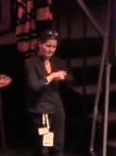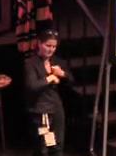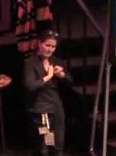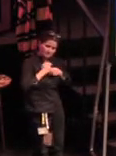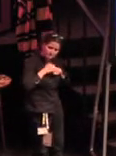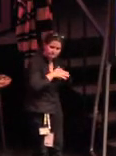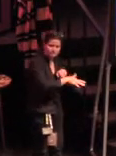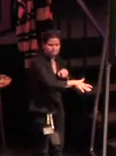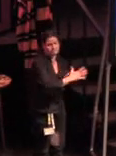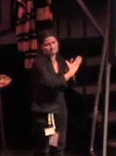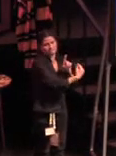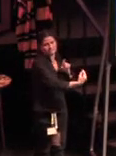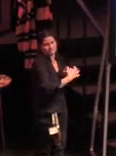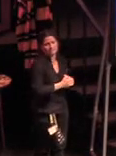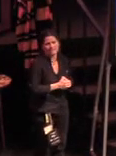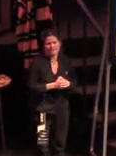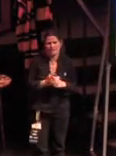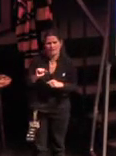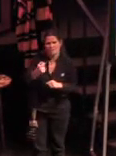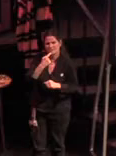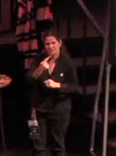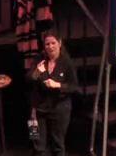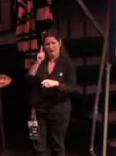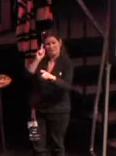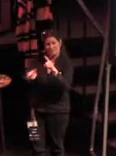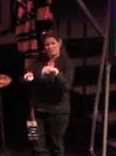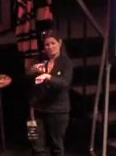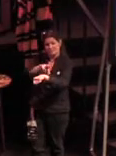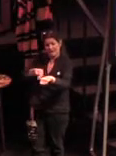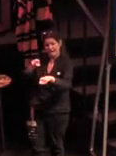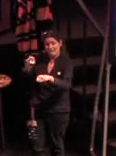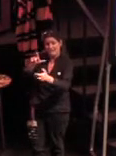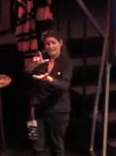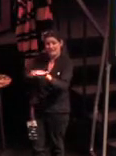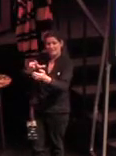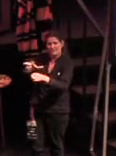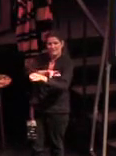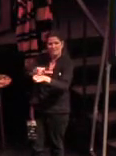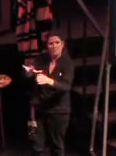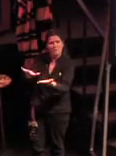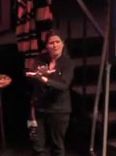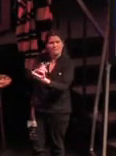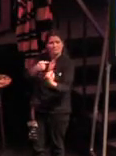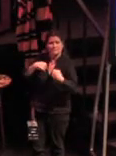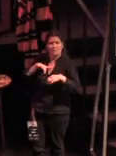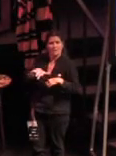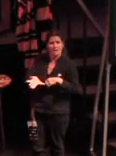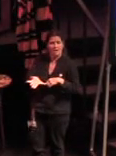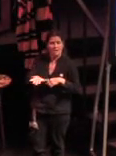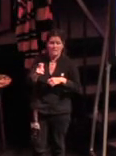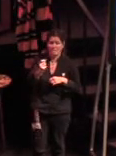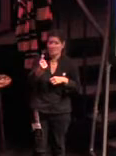I'd say the majority of the staff there were actually really happy for me to be there. There was a few people who weren't. Tis